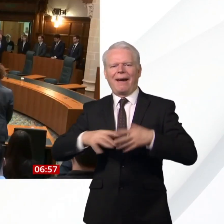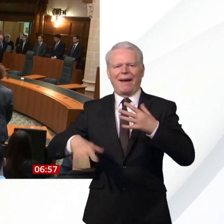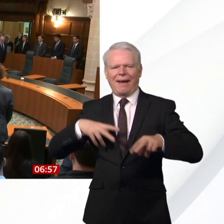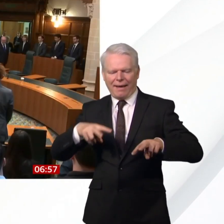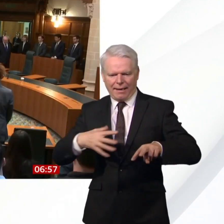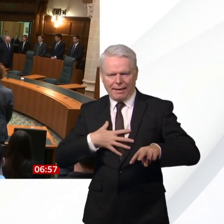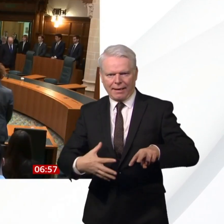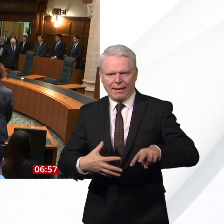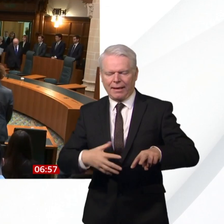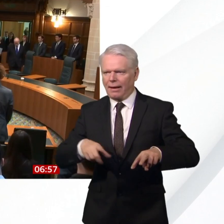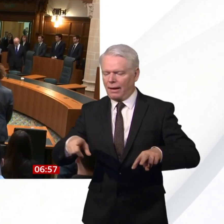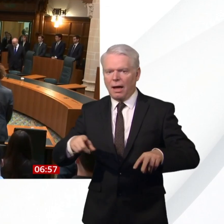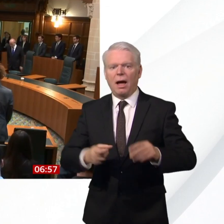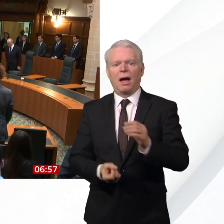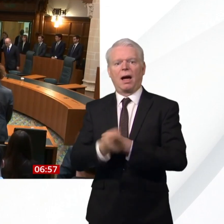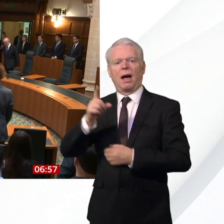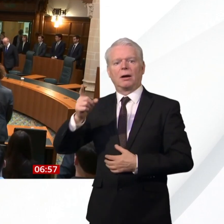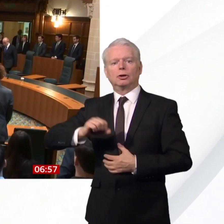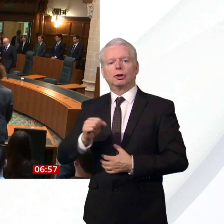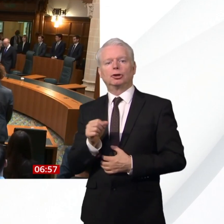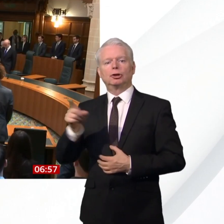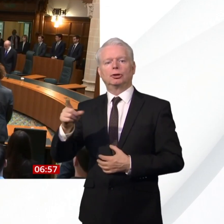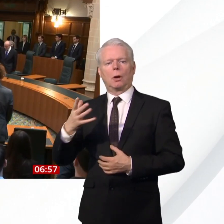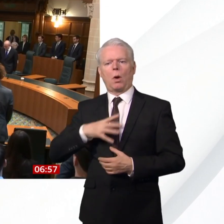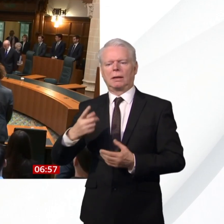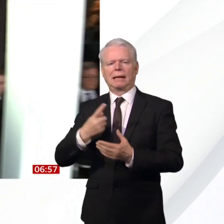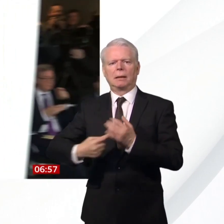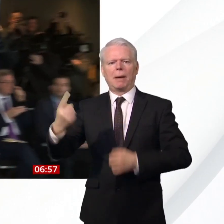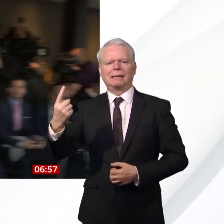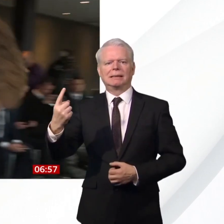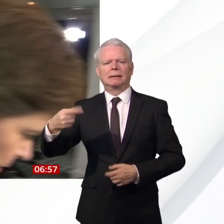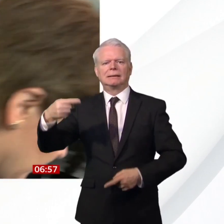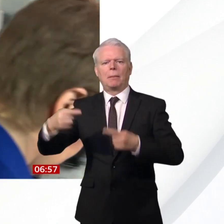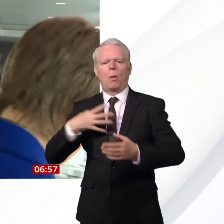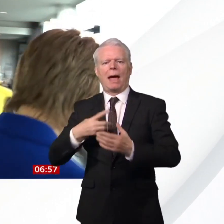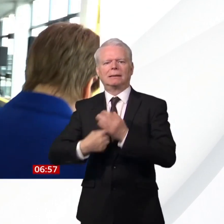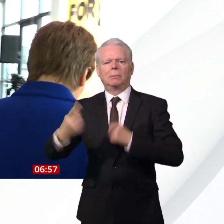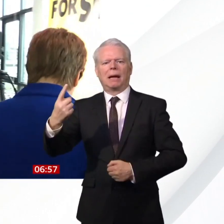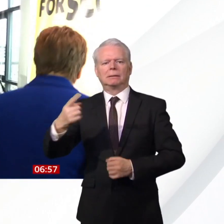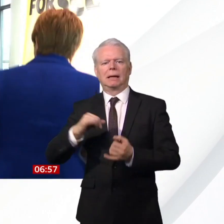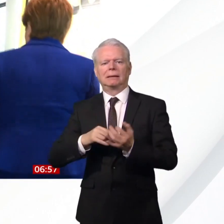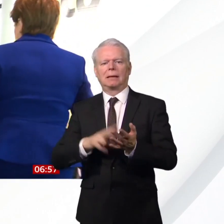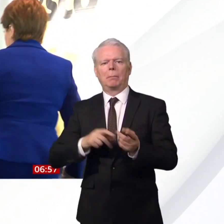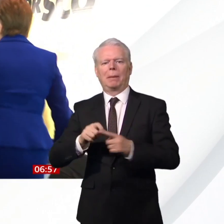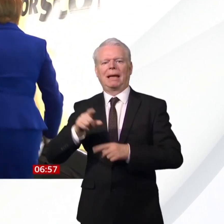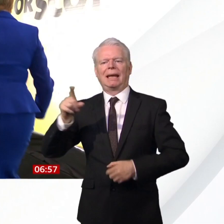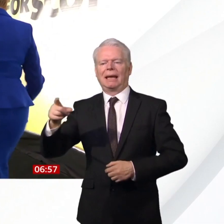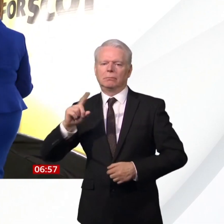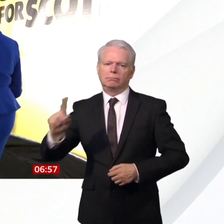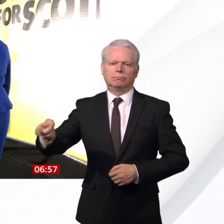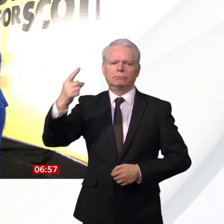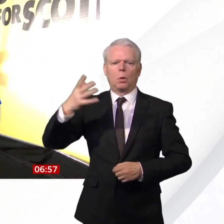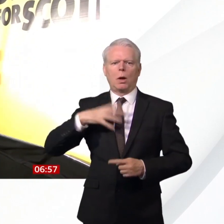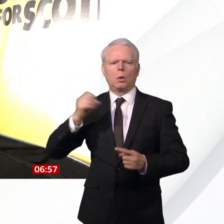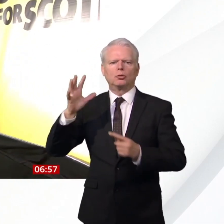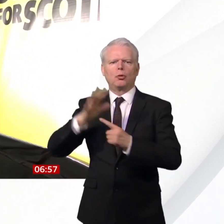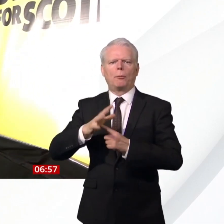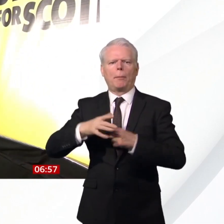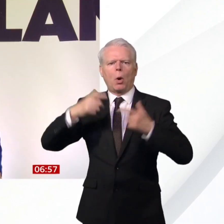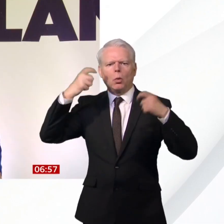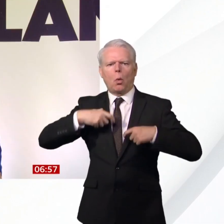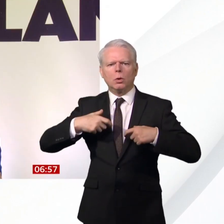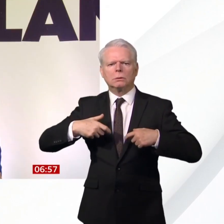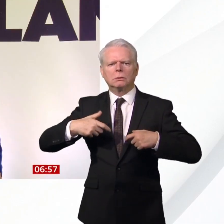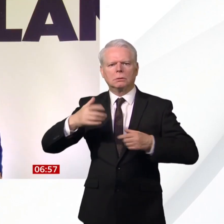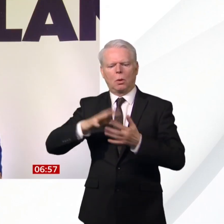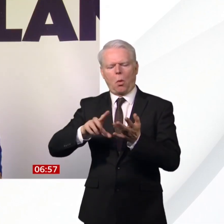The SNP went to the Supreme Court to clarify if Holyrood could call a legally binding referendum. The court ruled it couldn't.